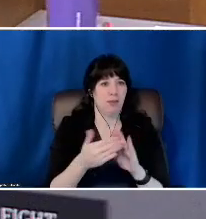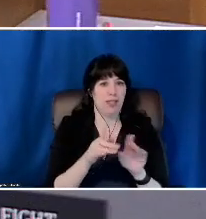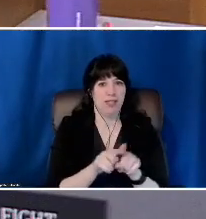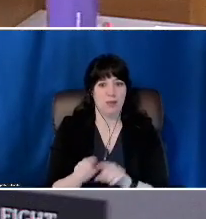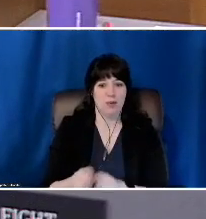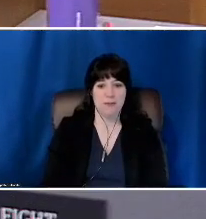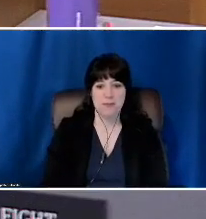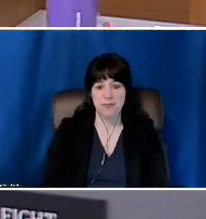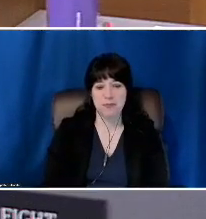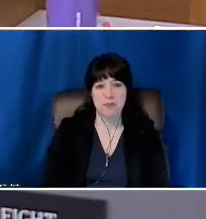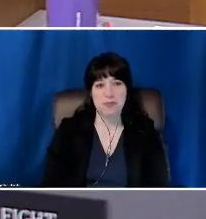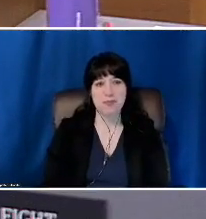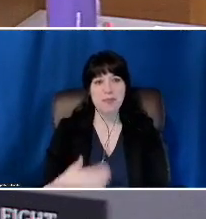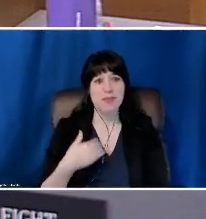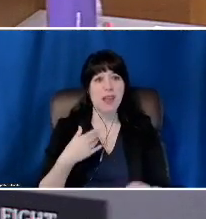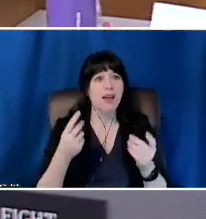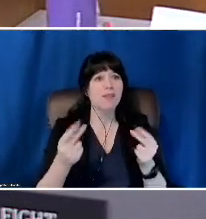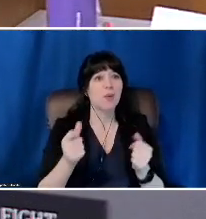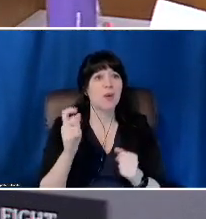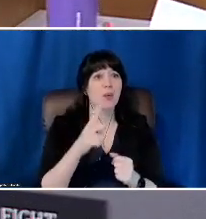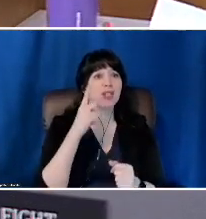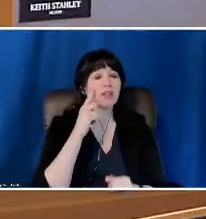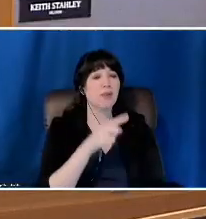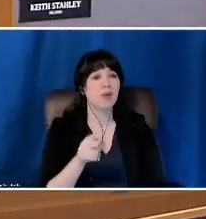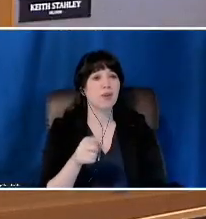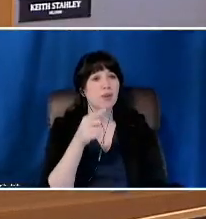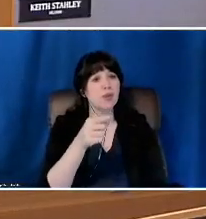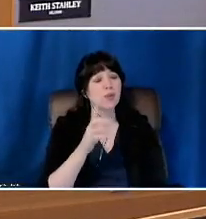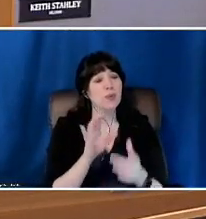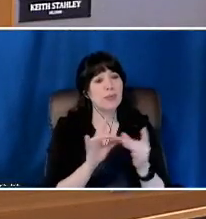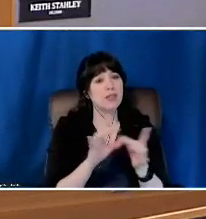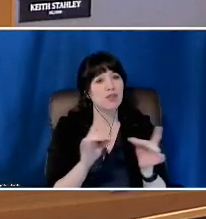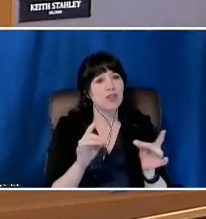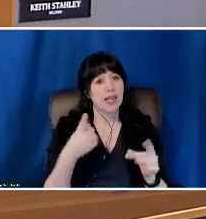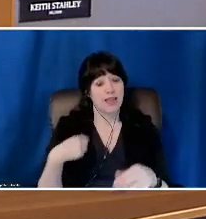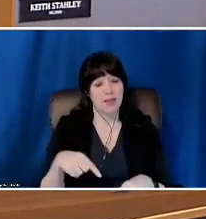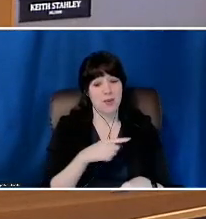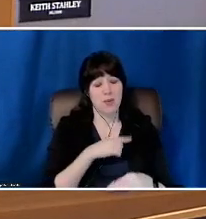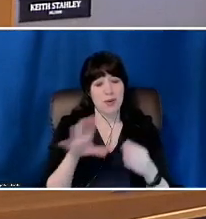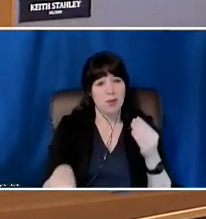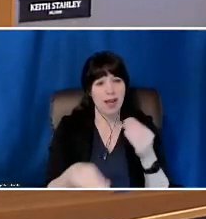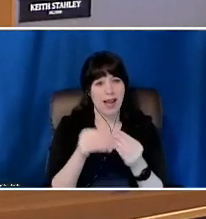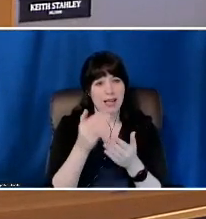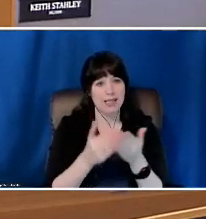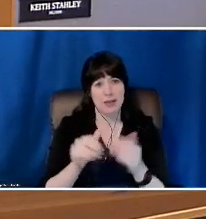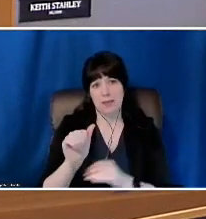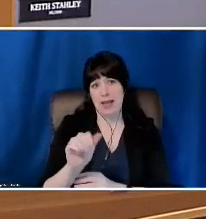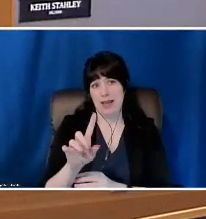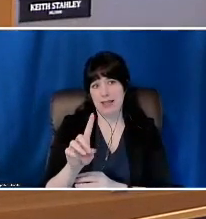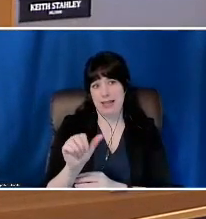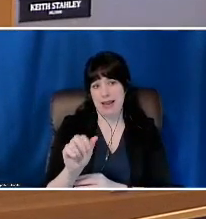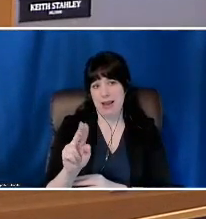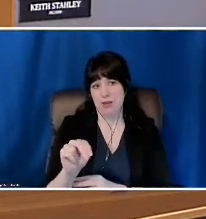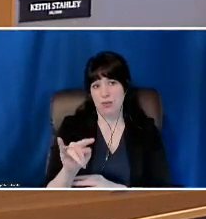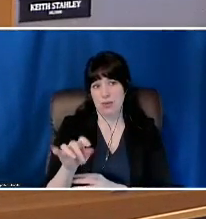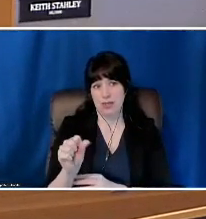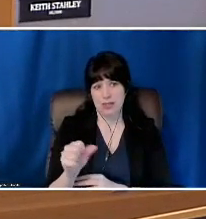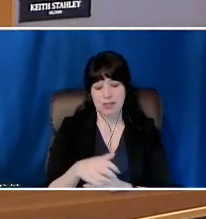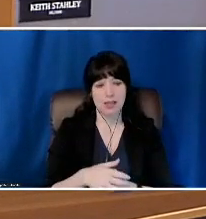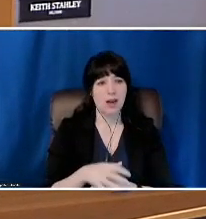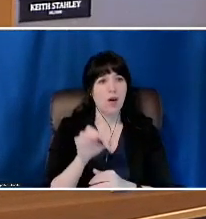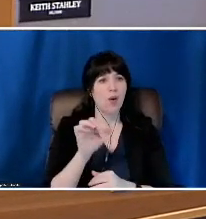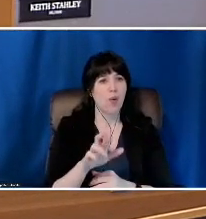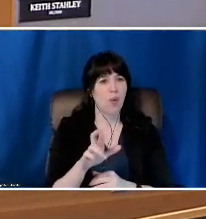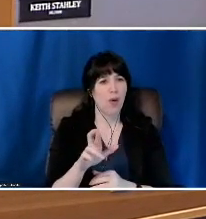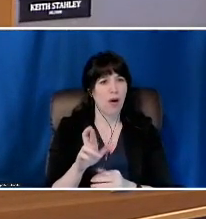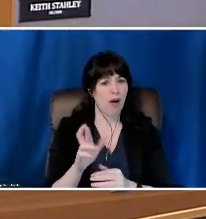I had a quick question for you. You mentioned that we were adding some ADA units or redoing